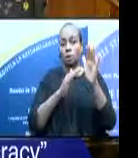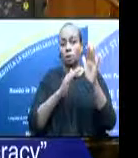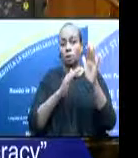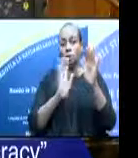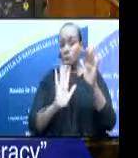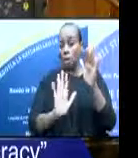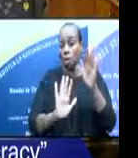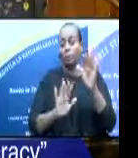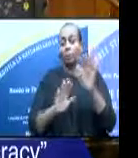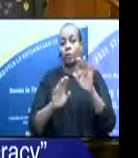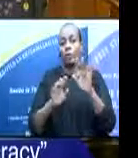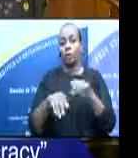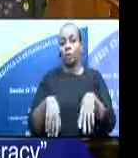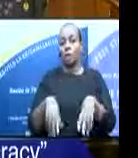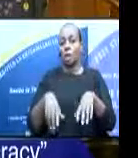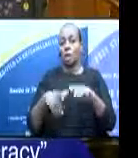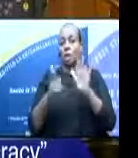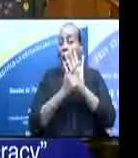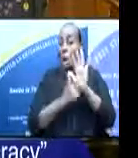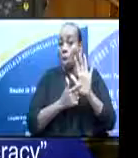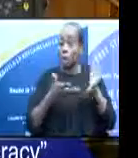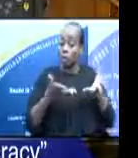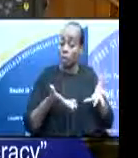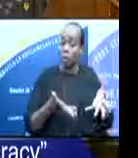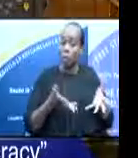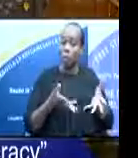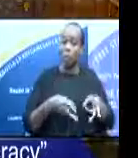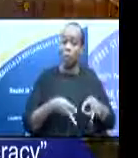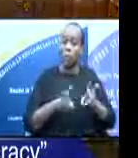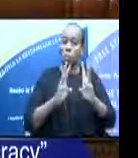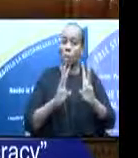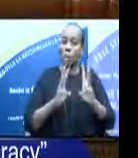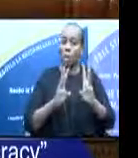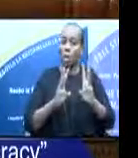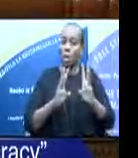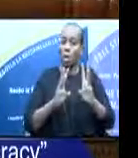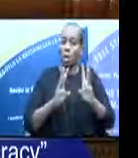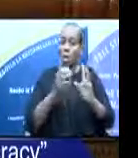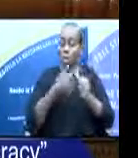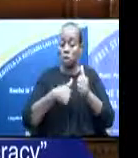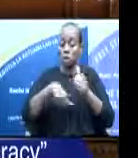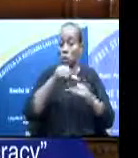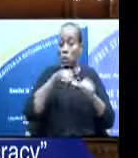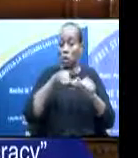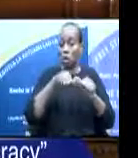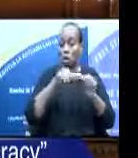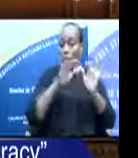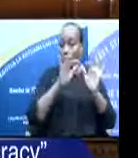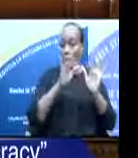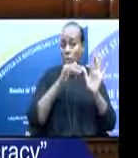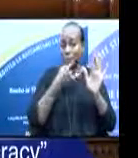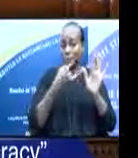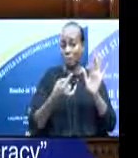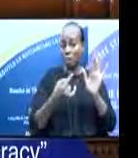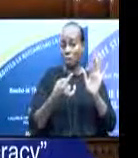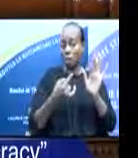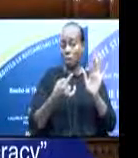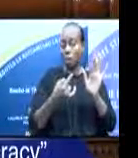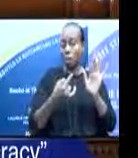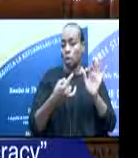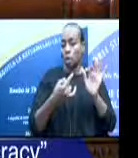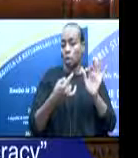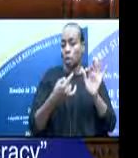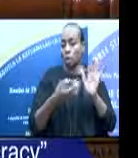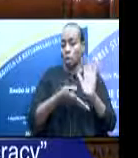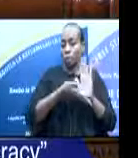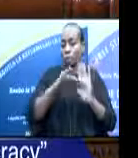said that's the law. It is the mechanism by which one social class, usually referred to as a